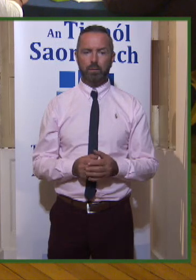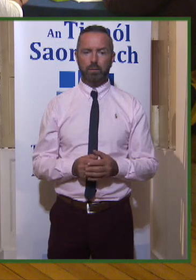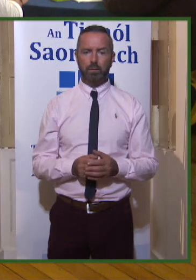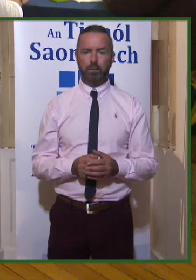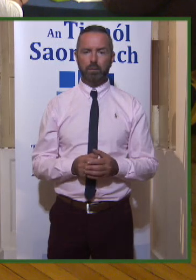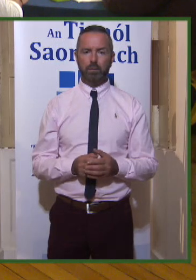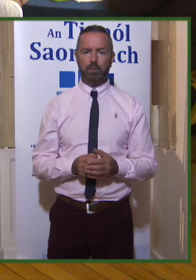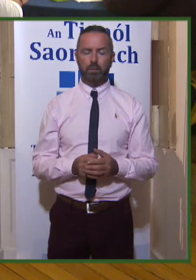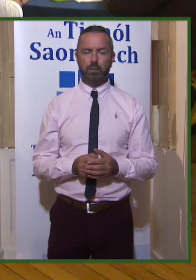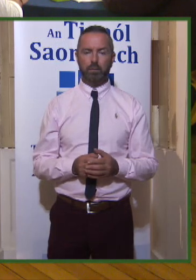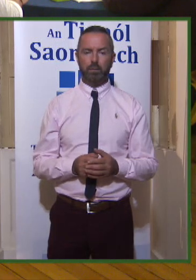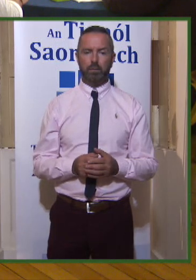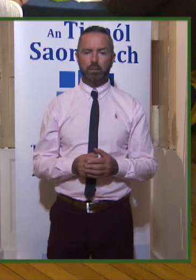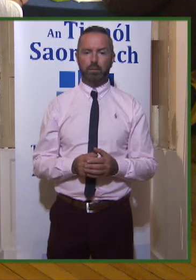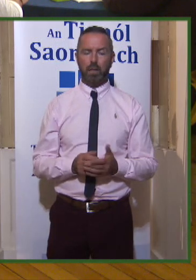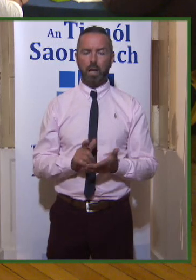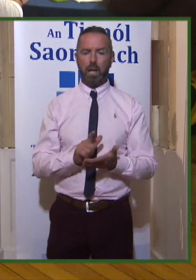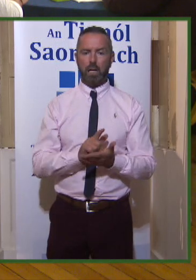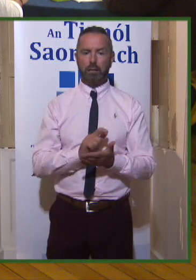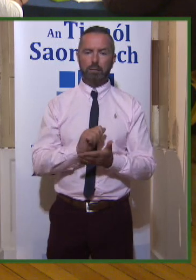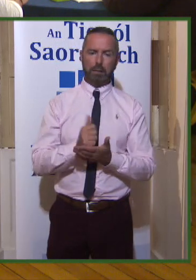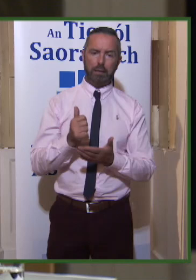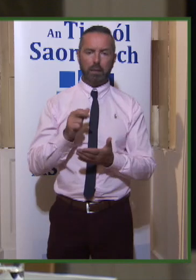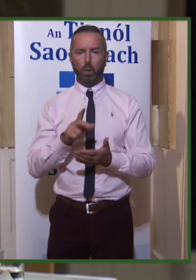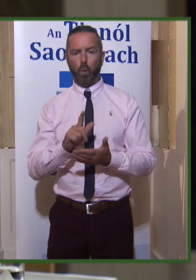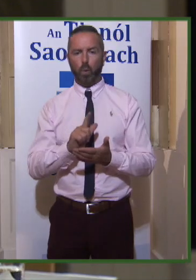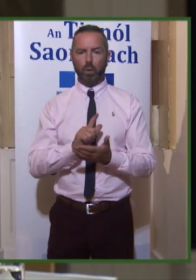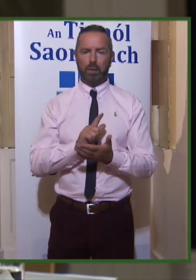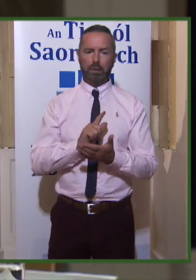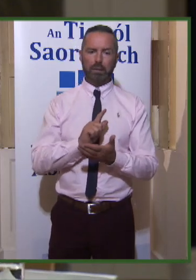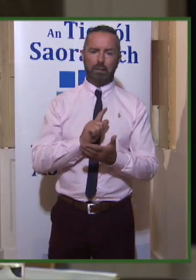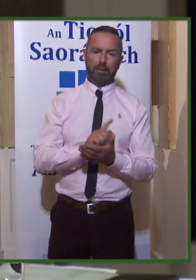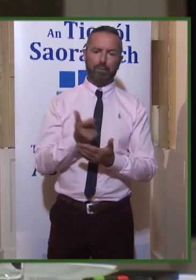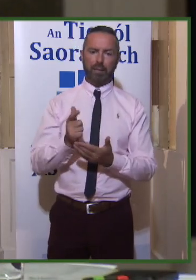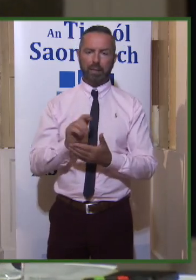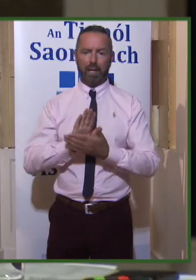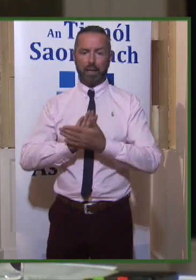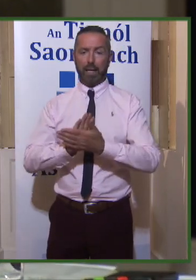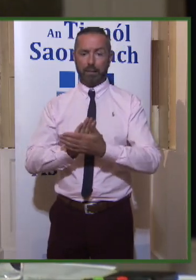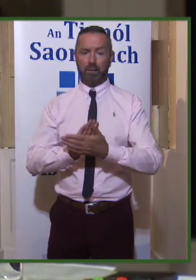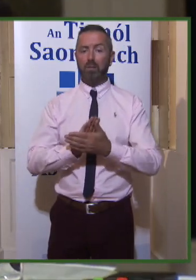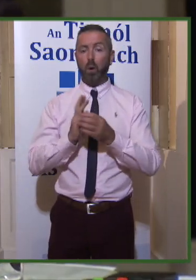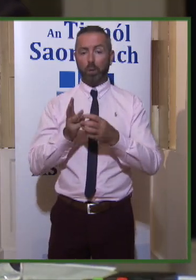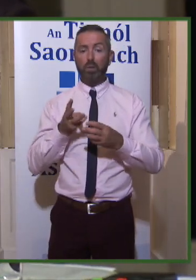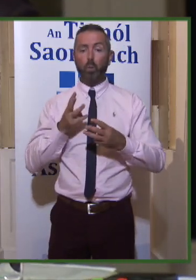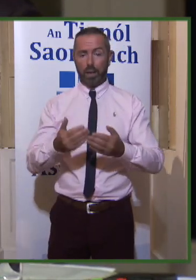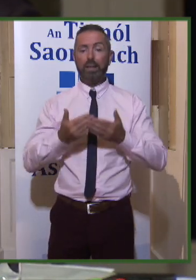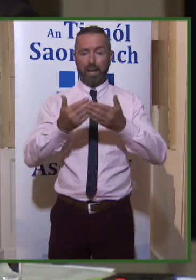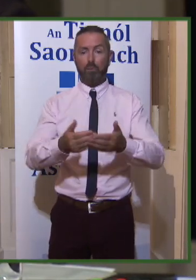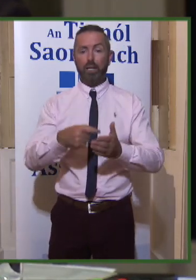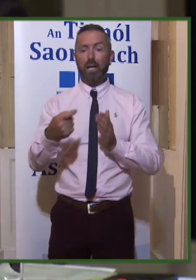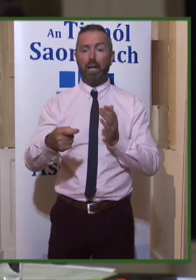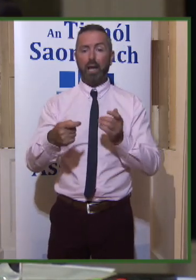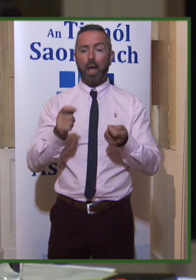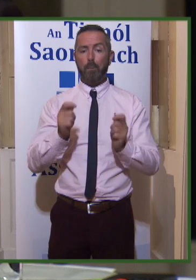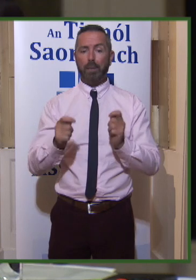Yeah, I got that. Yeah, I got 16, yeah. So that amendment is carried. Thank you. And the last one then we've on table